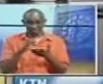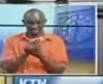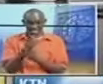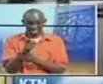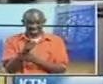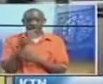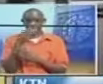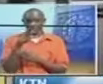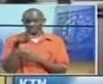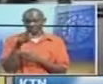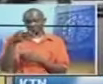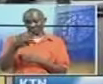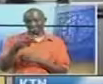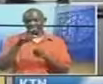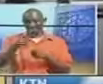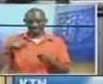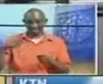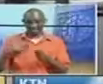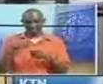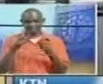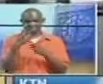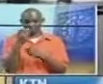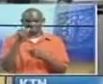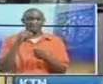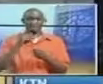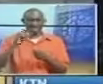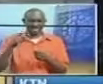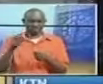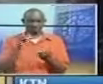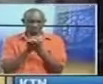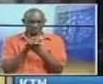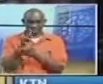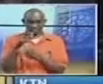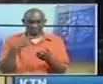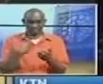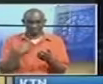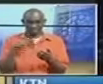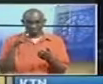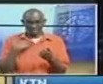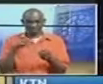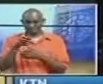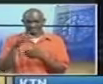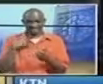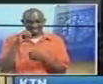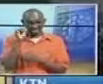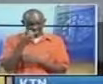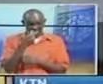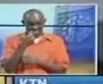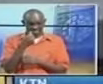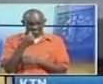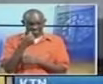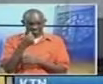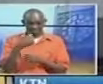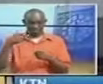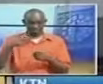oil marketing firms are also demanding the release of over 20 million liters in stock held by the lethargic Changawe-based Kenya Petroleum Refineries Limited.